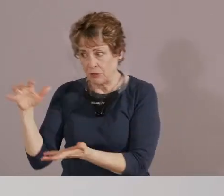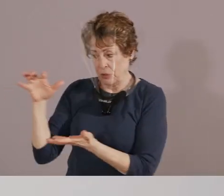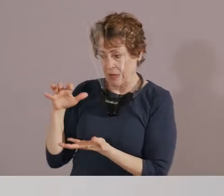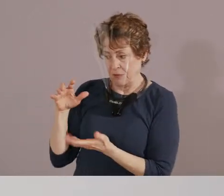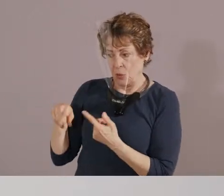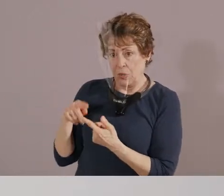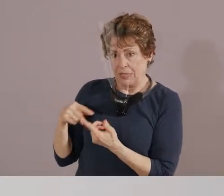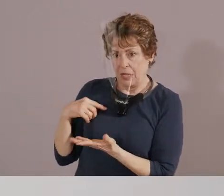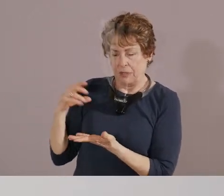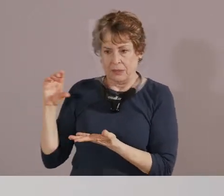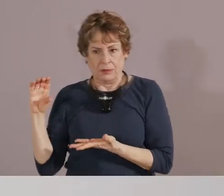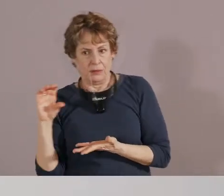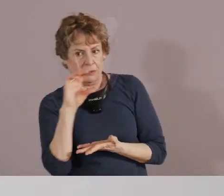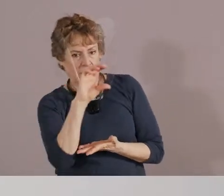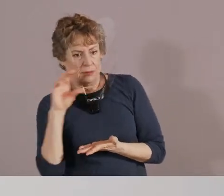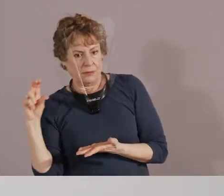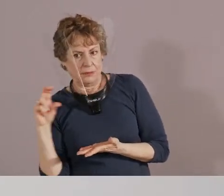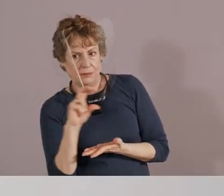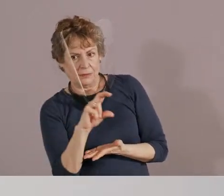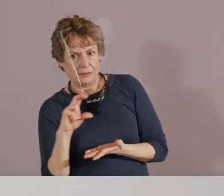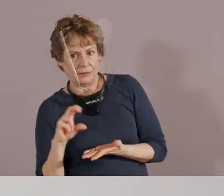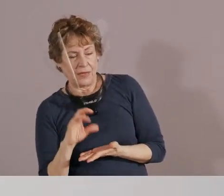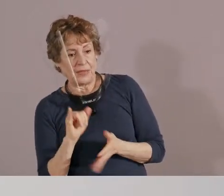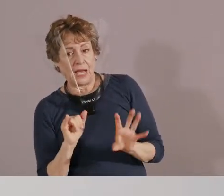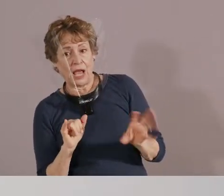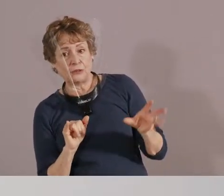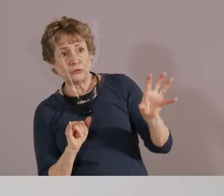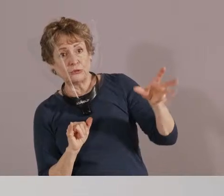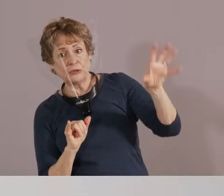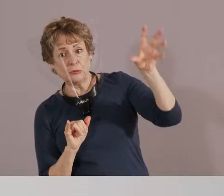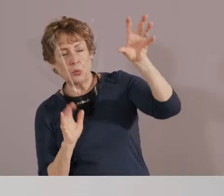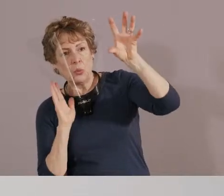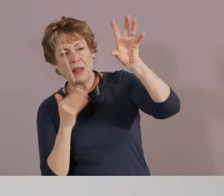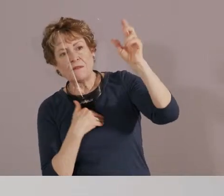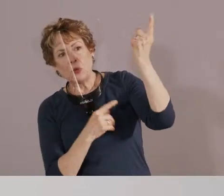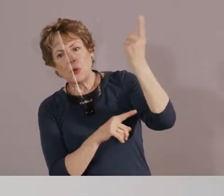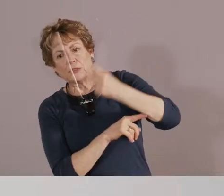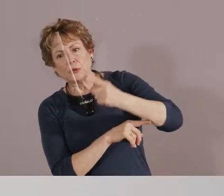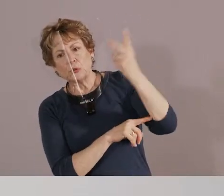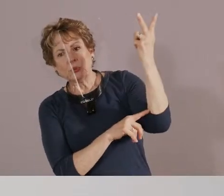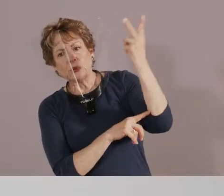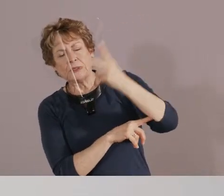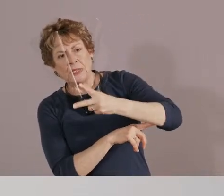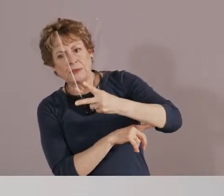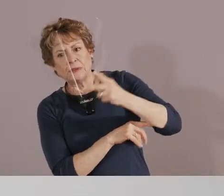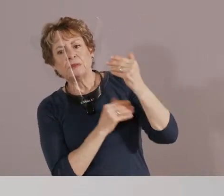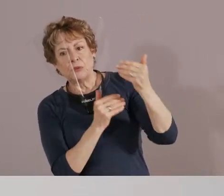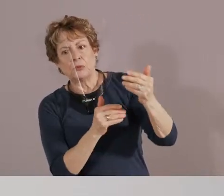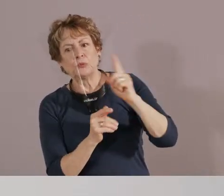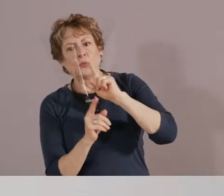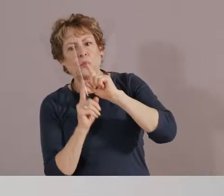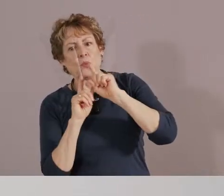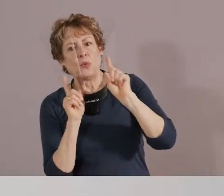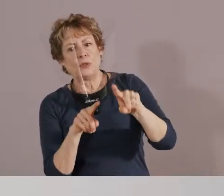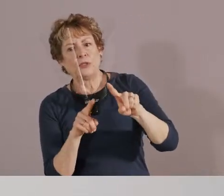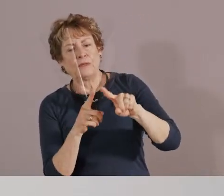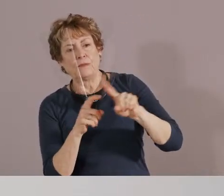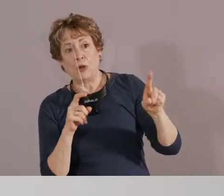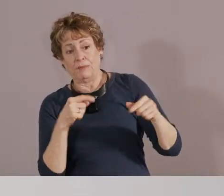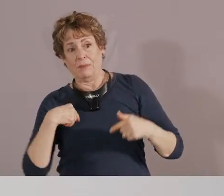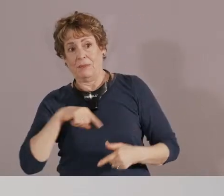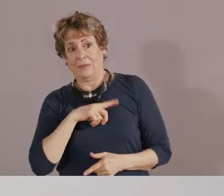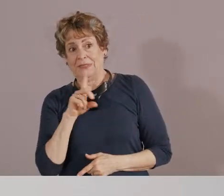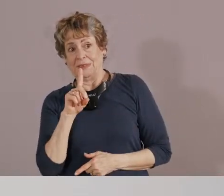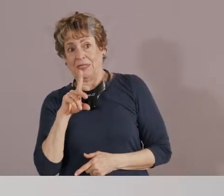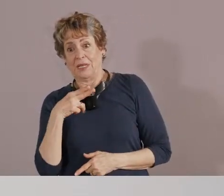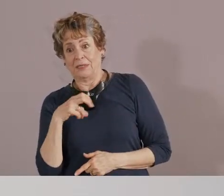the vaccine orders back to ADHS. And so ADHS, then once we get everybody's orders, we upload them